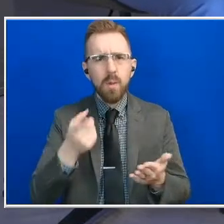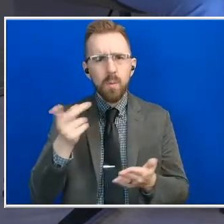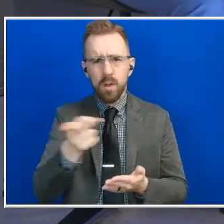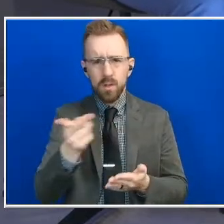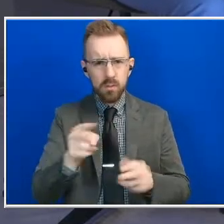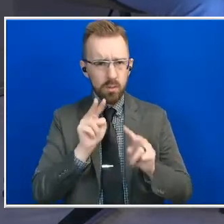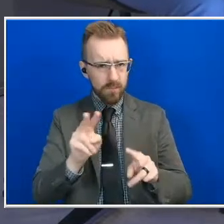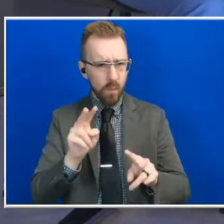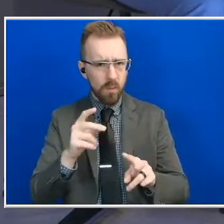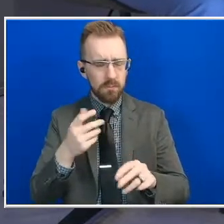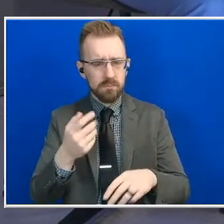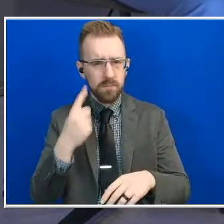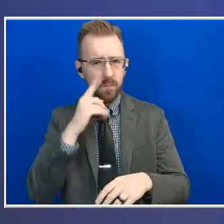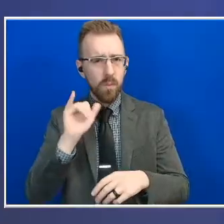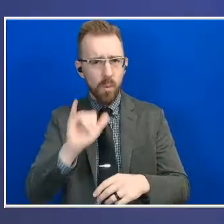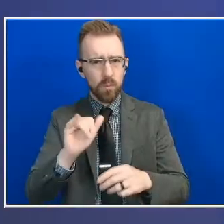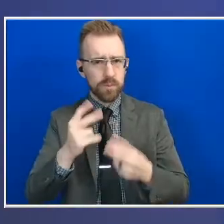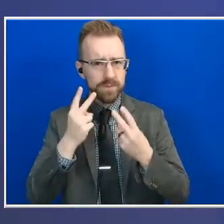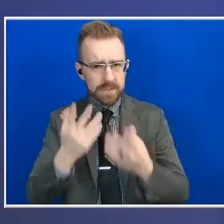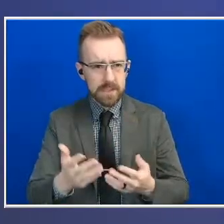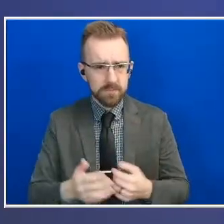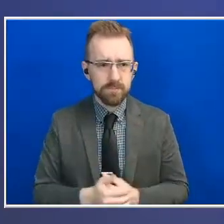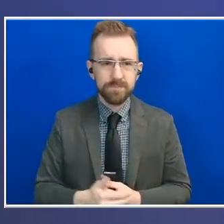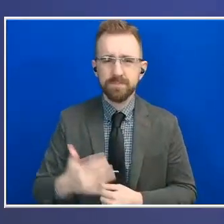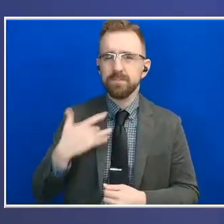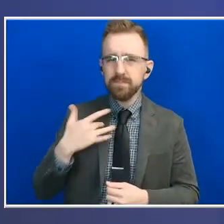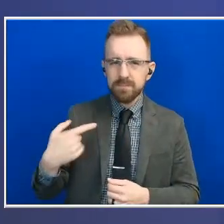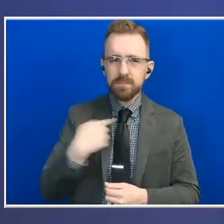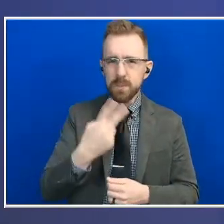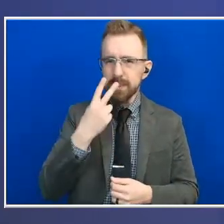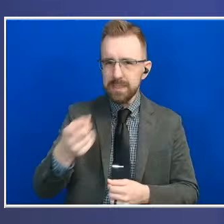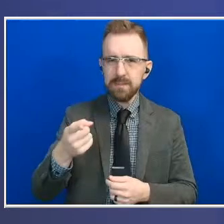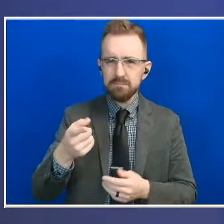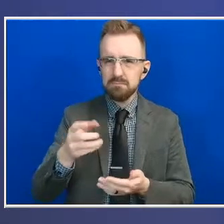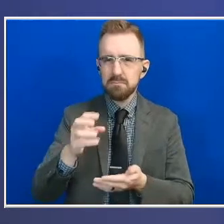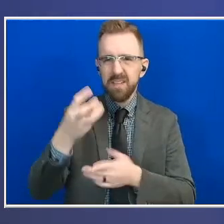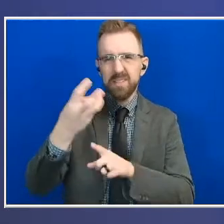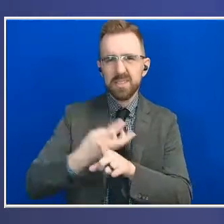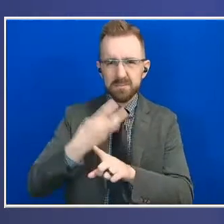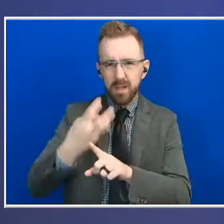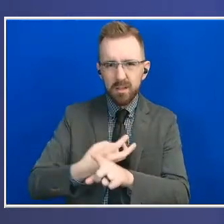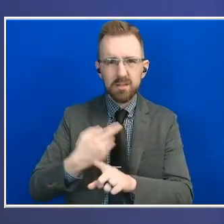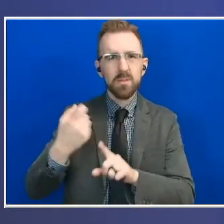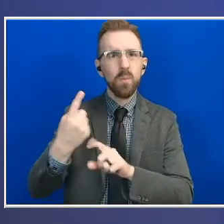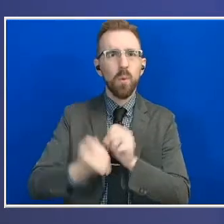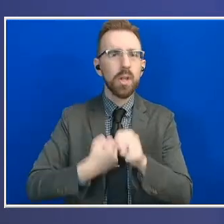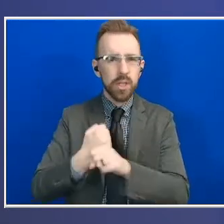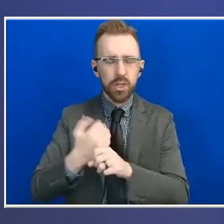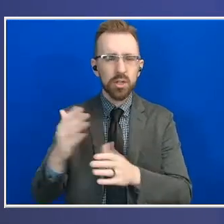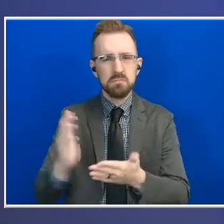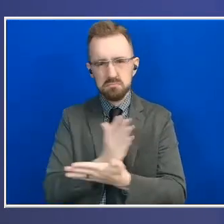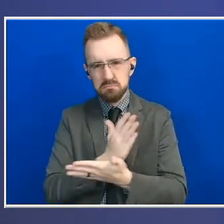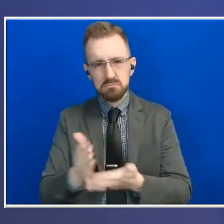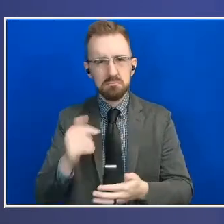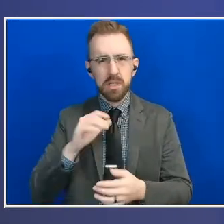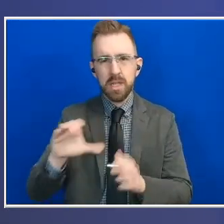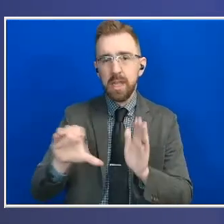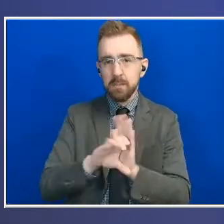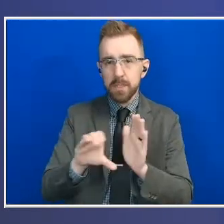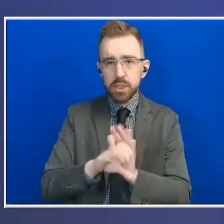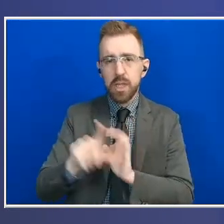he comes to visit you? Typically, we see him every 6 months to a year. We're looking at imaging and labs. We